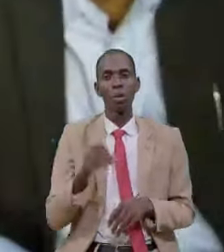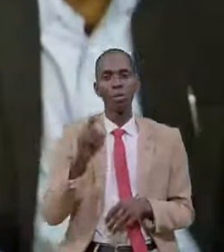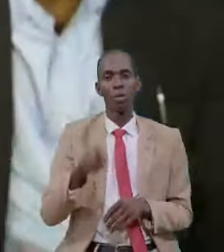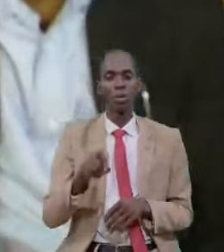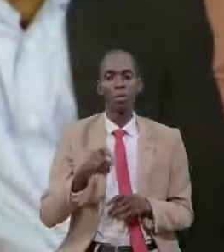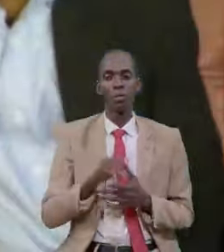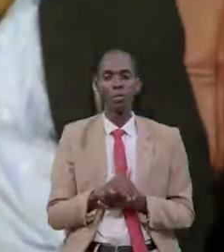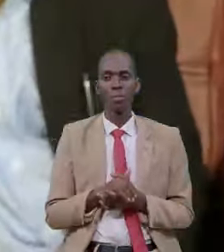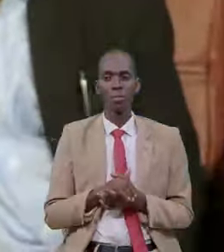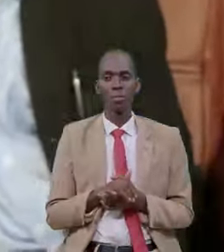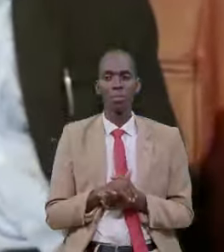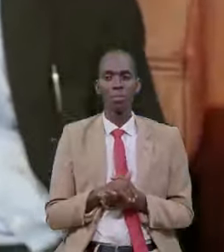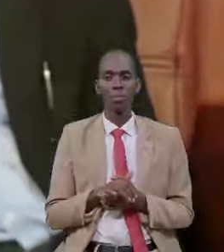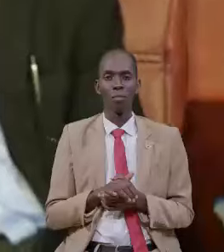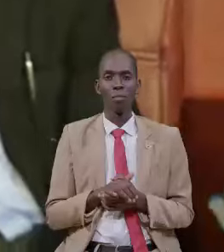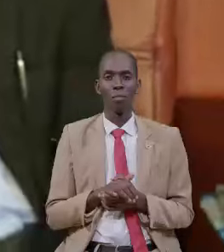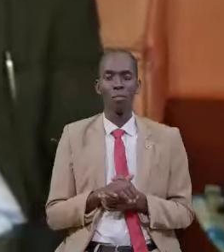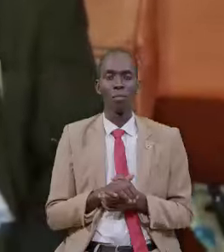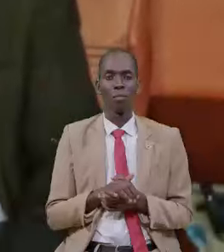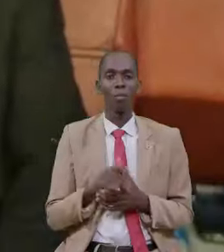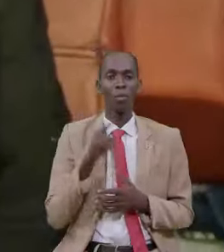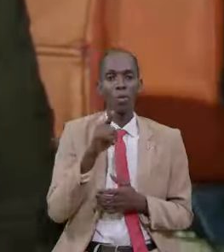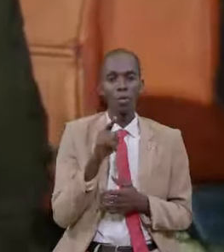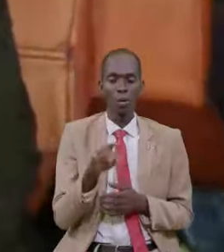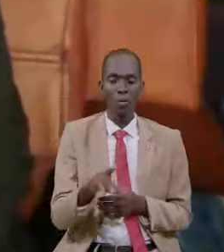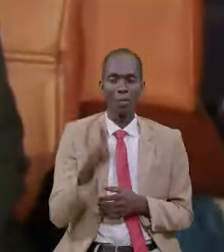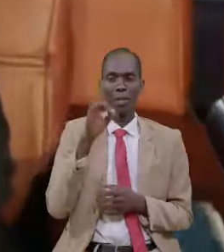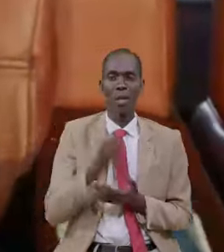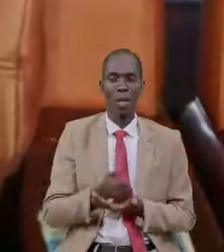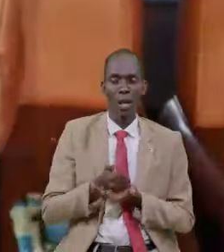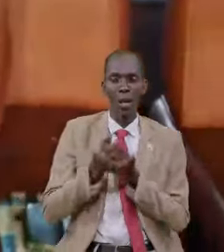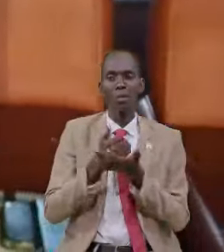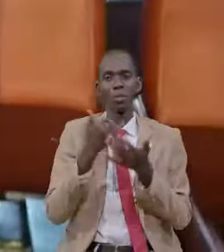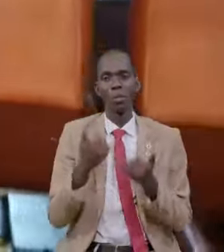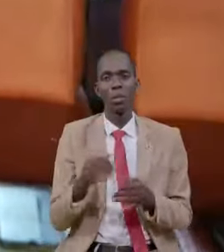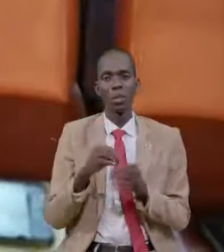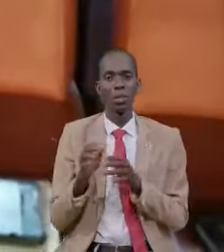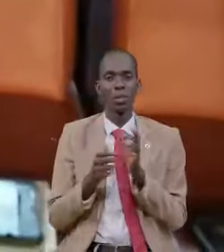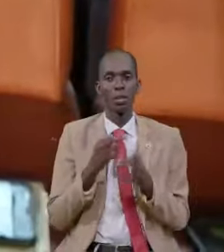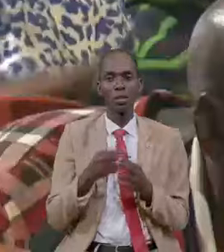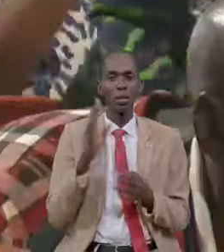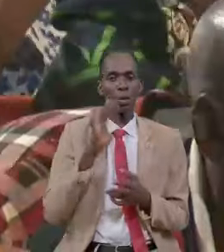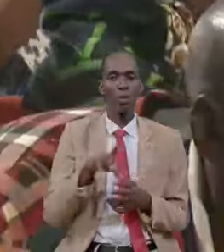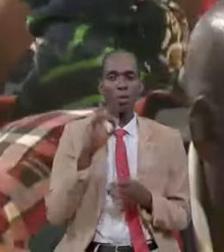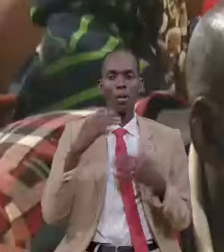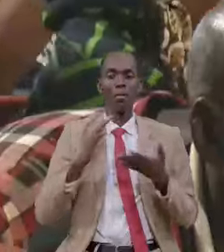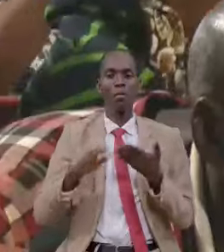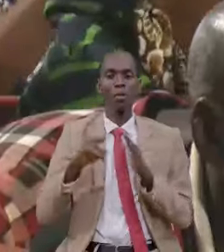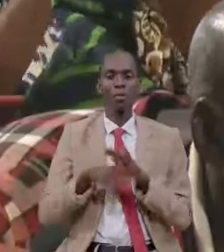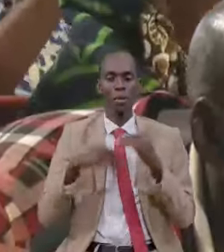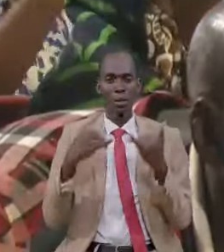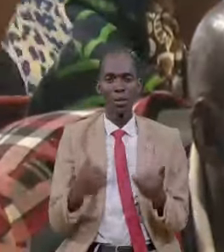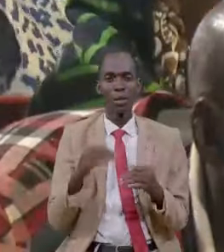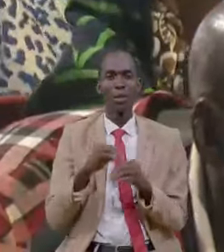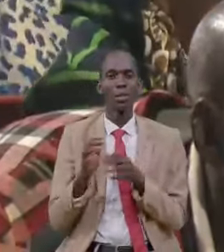need, you are finding help right now. Forgiveness right now.